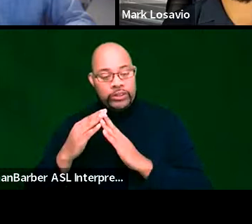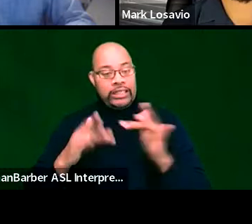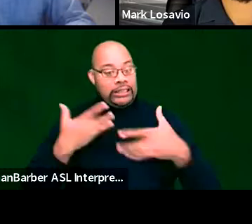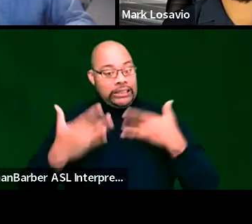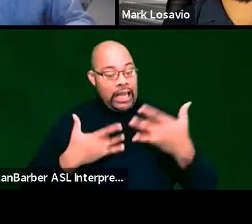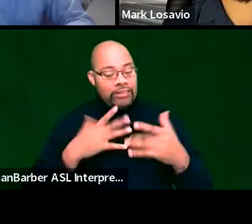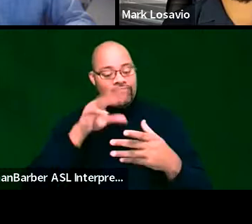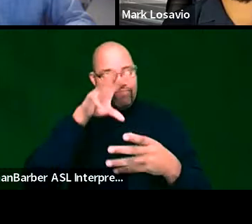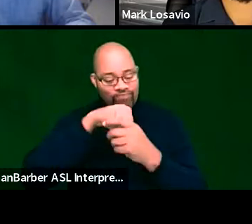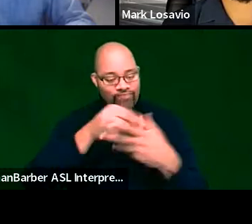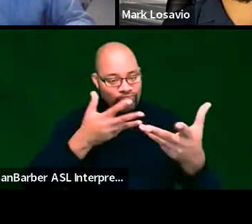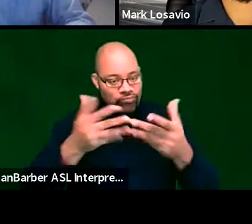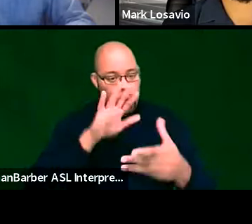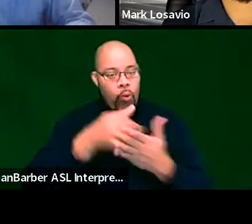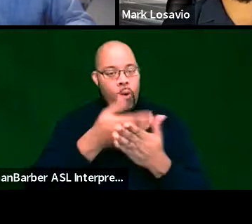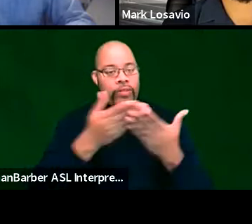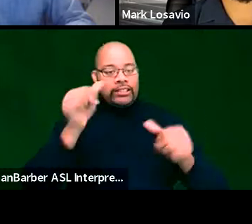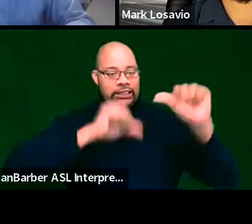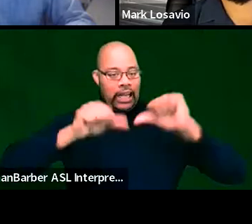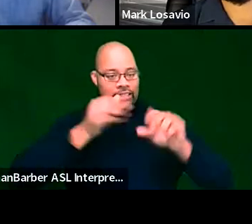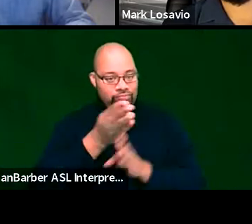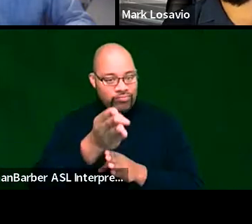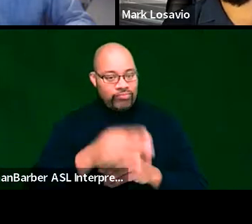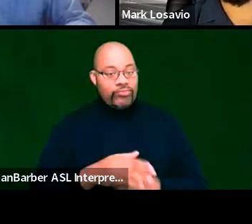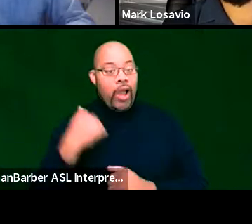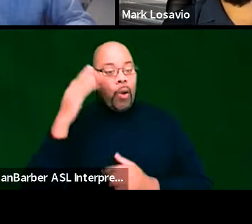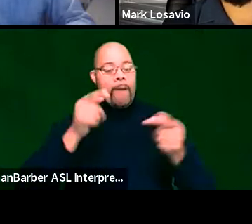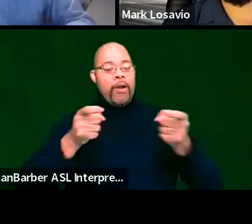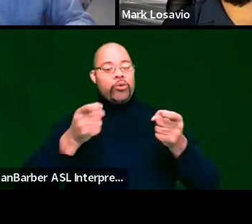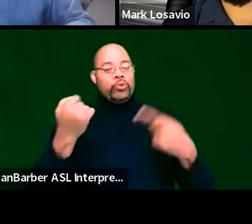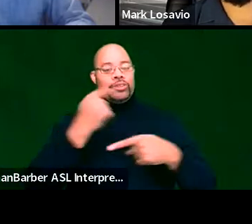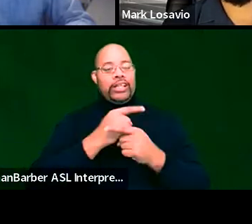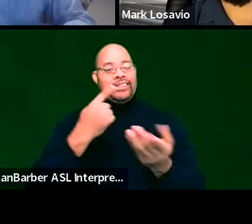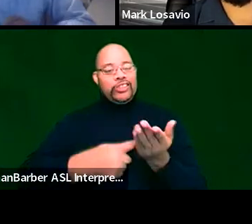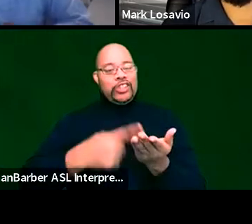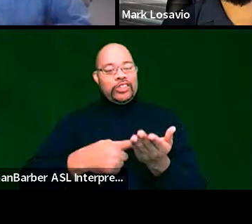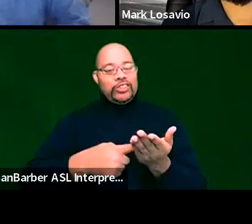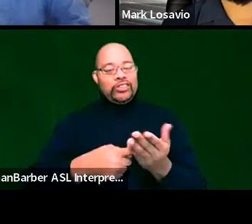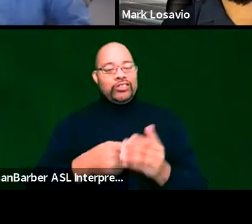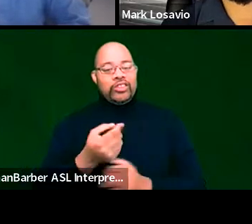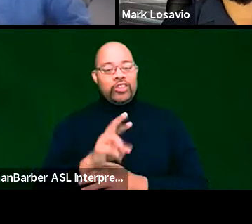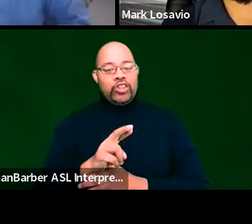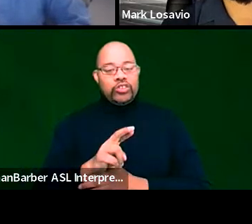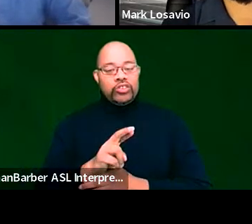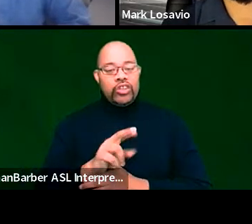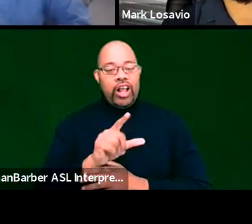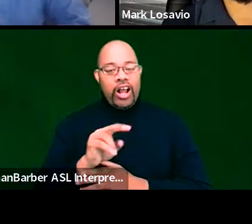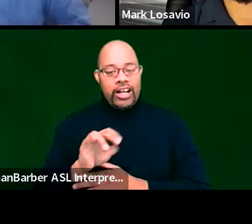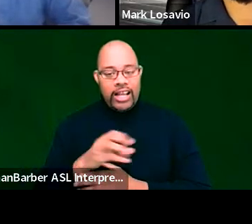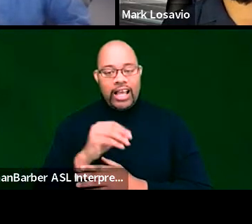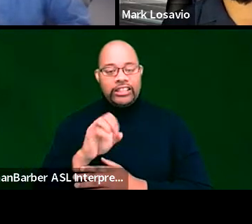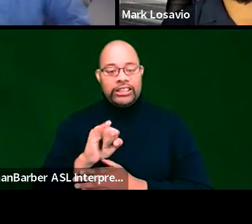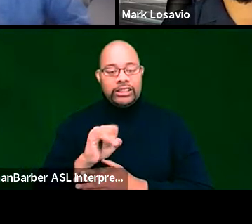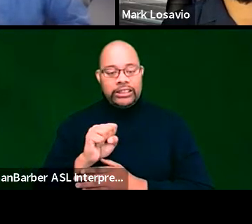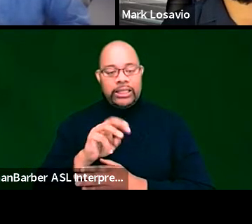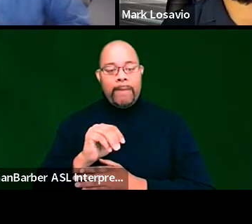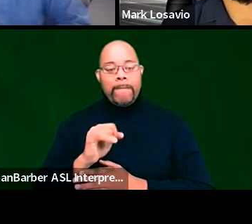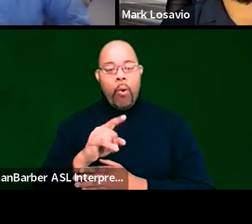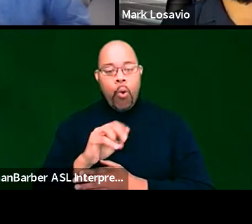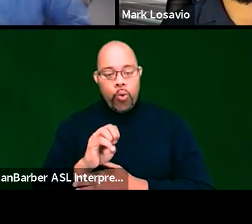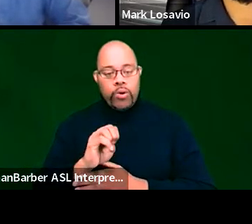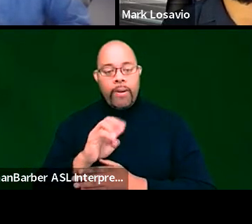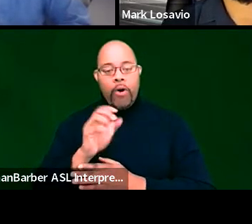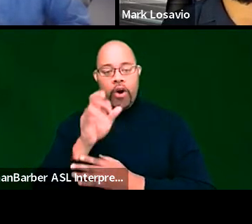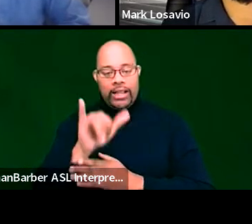excited and engaged in all things science. I will be moderating today's discussion with Dr. Lonnie and Symone Barkley and Mark.